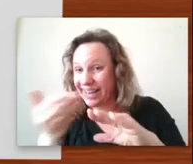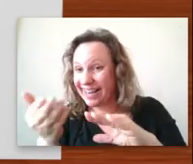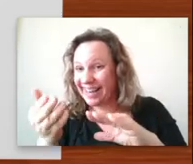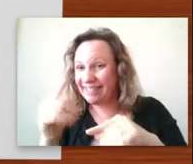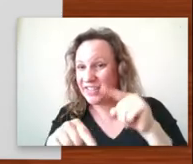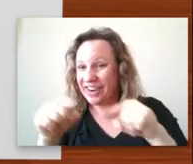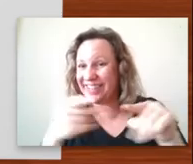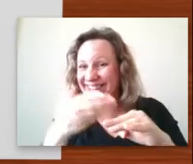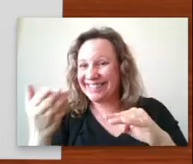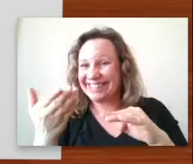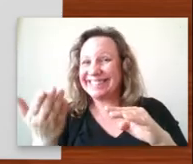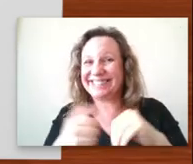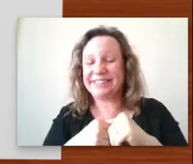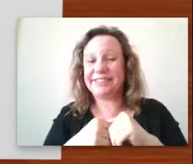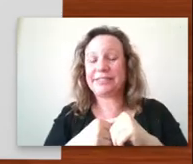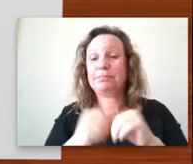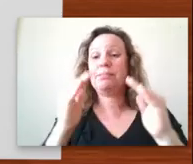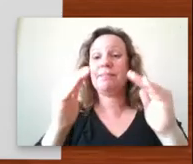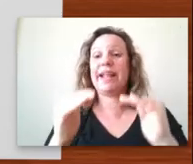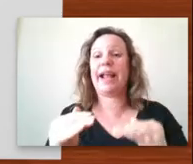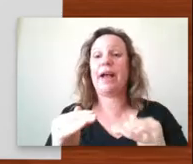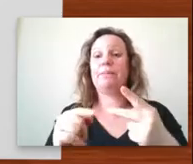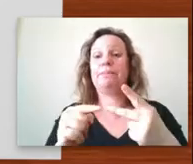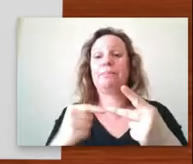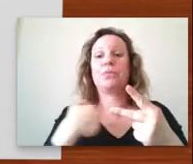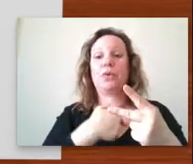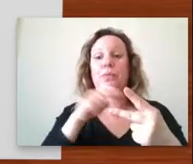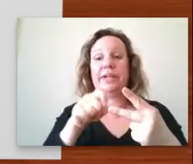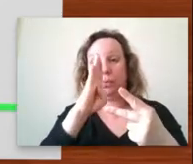Next thing we need when doing line plots is a straight line.